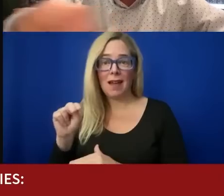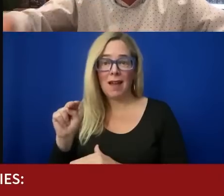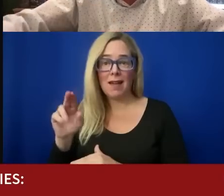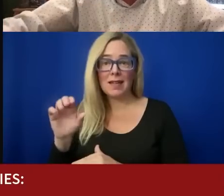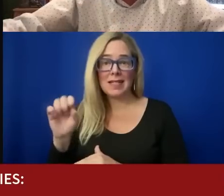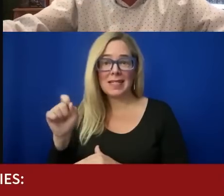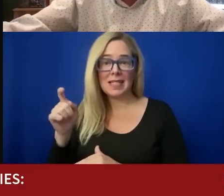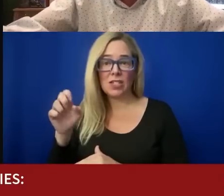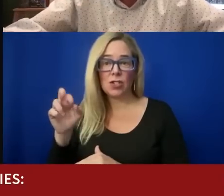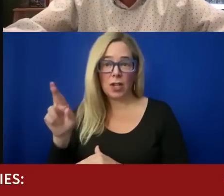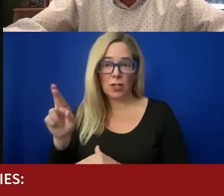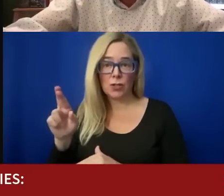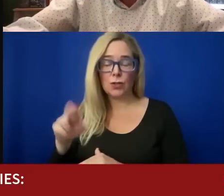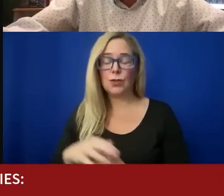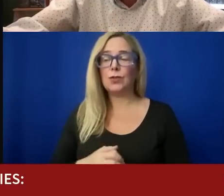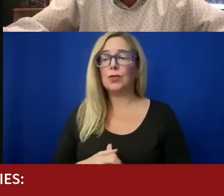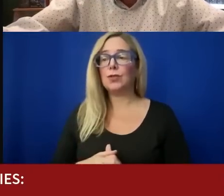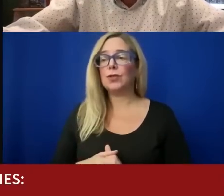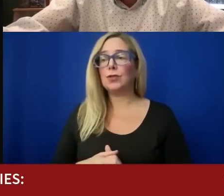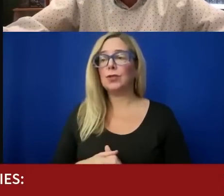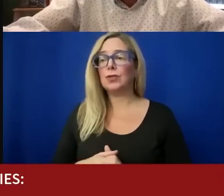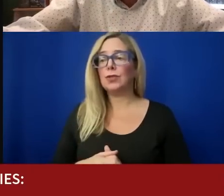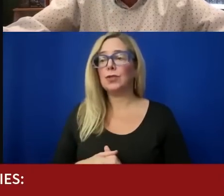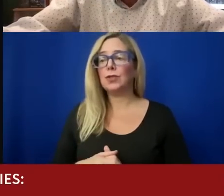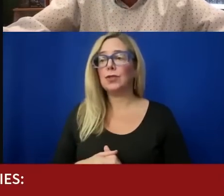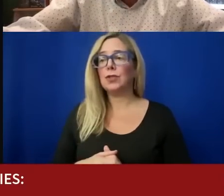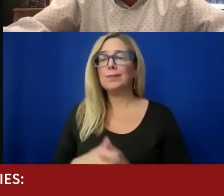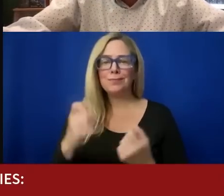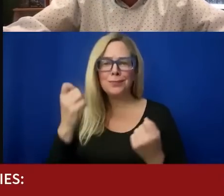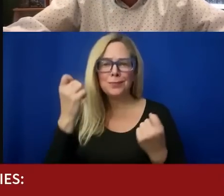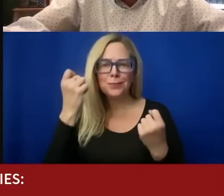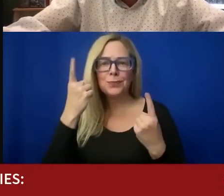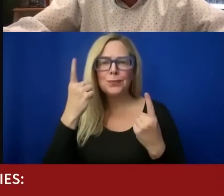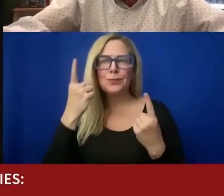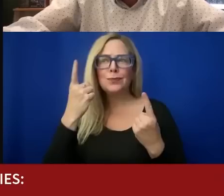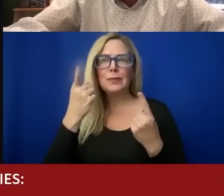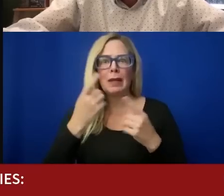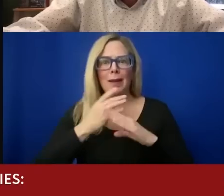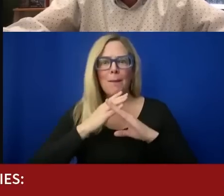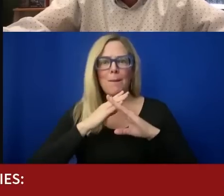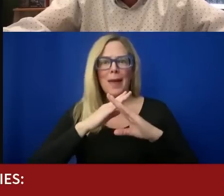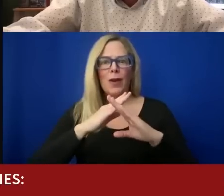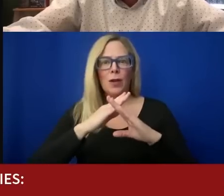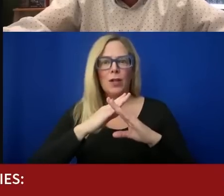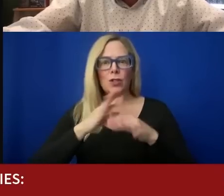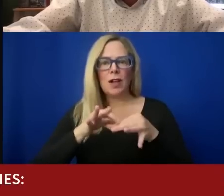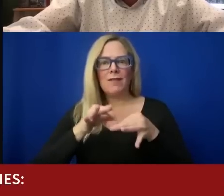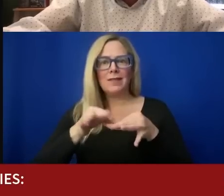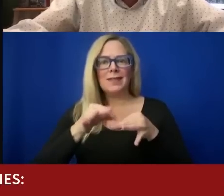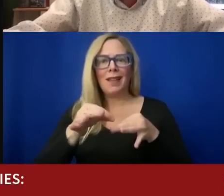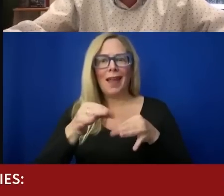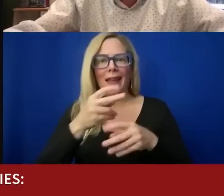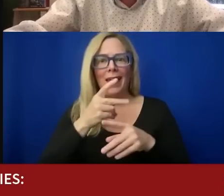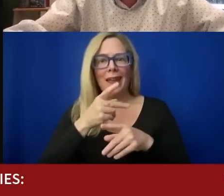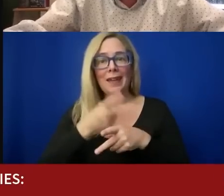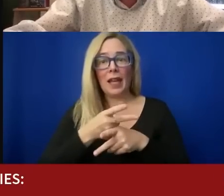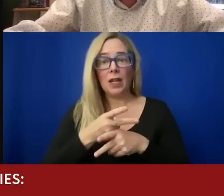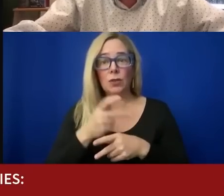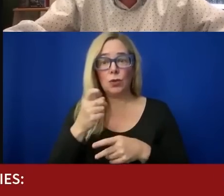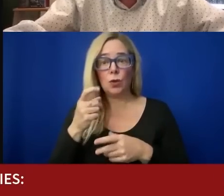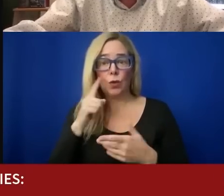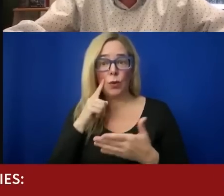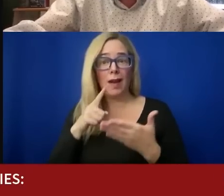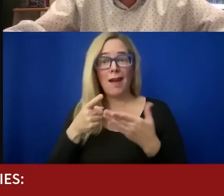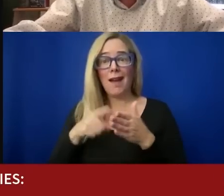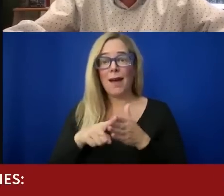When we looked at some barriers to actually delaying care, we found the following. About 14% of SGM